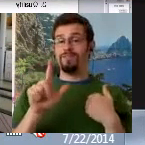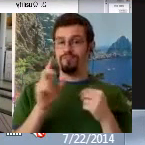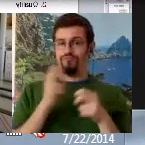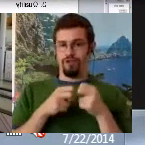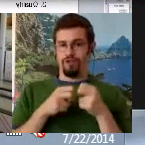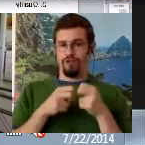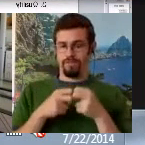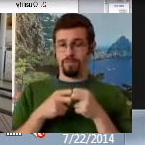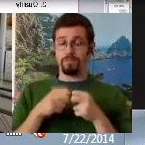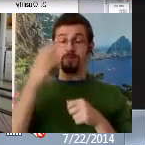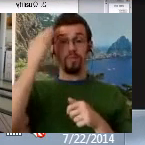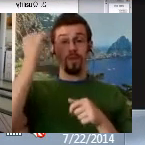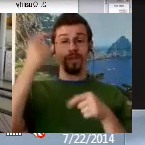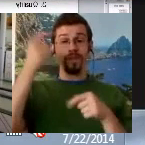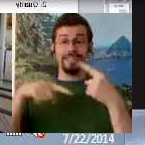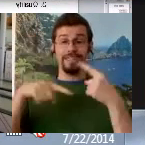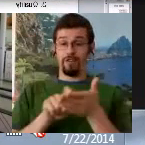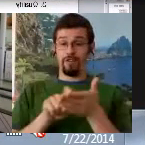font.